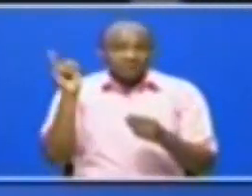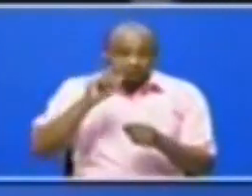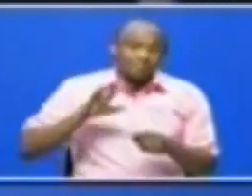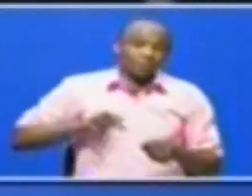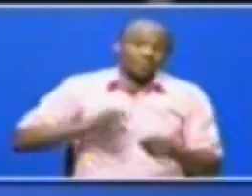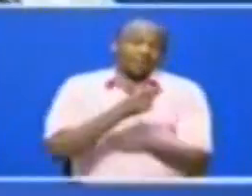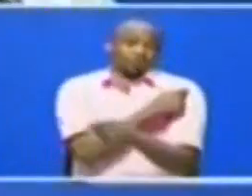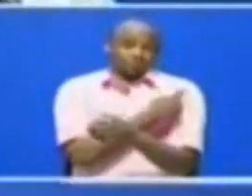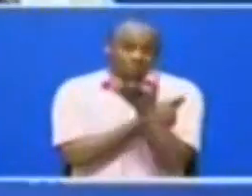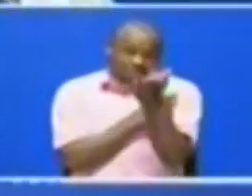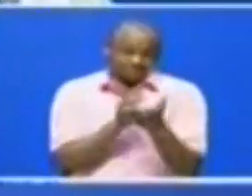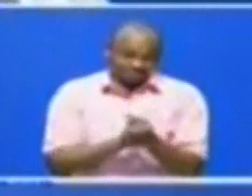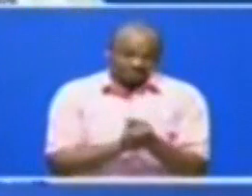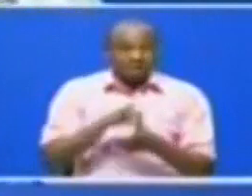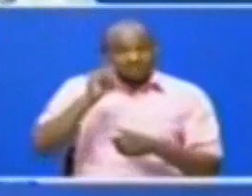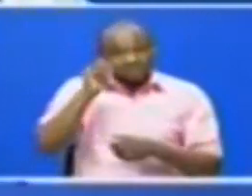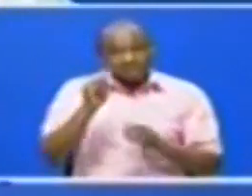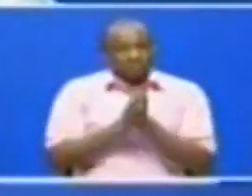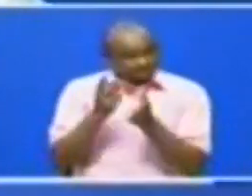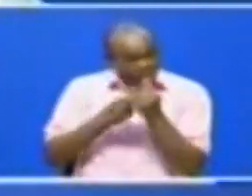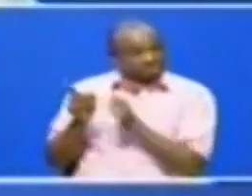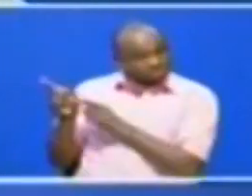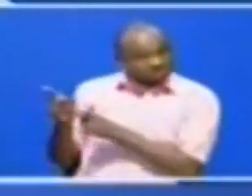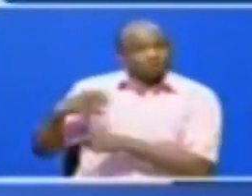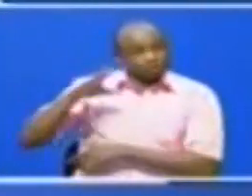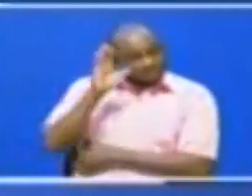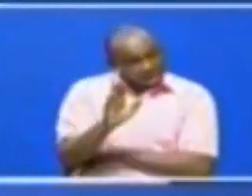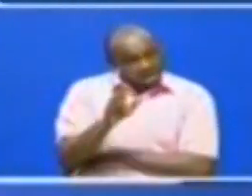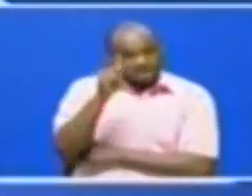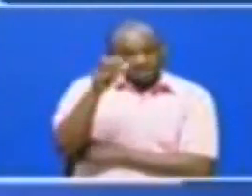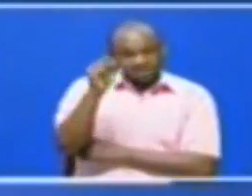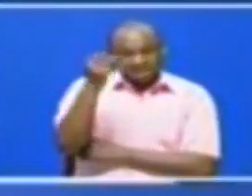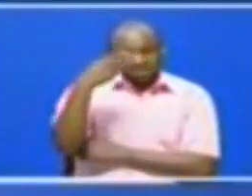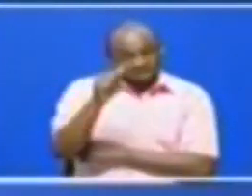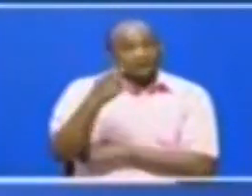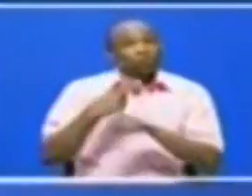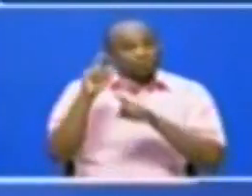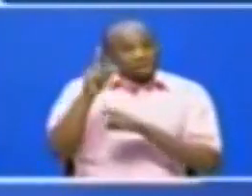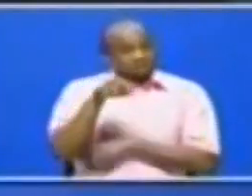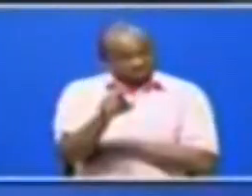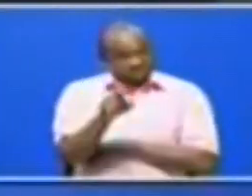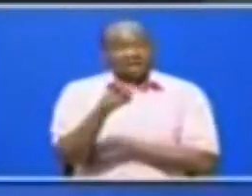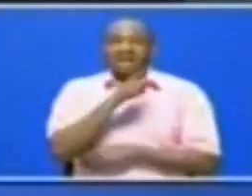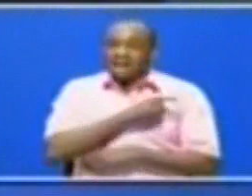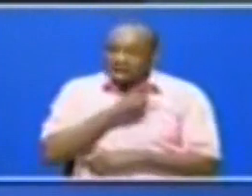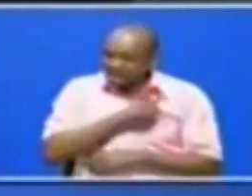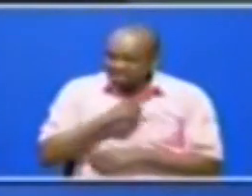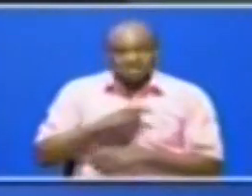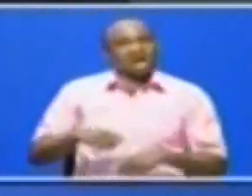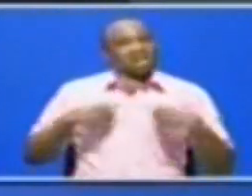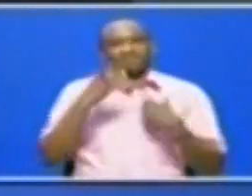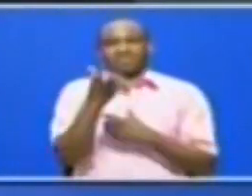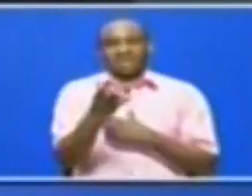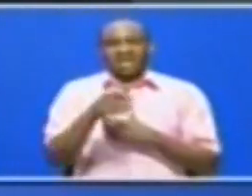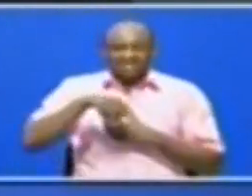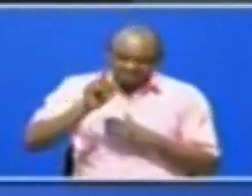Women's Hospital. For Mr. and Mrs. Wanjala, their daughter Tasha, a Form 1 student at the school, was lucky to have escaped alive, with